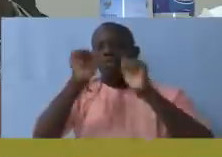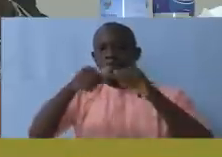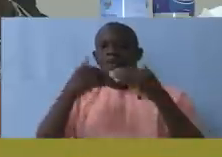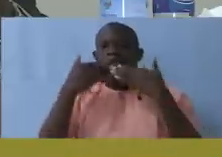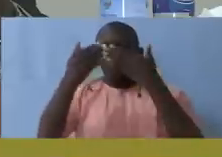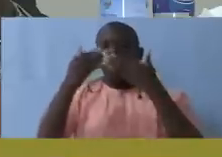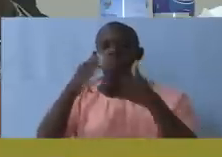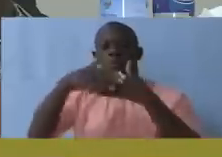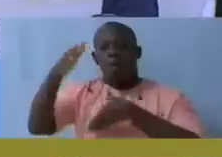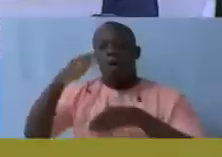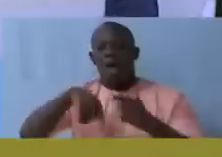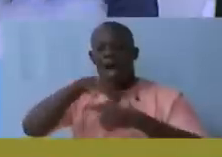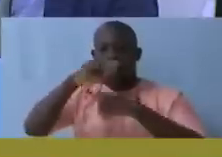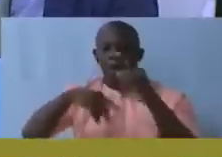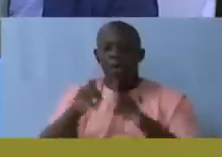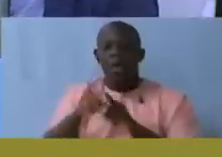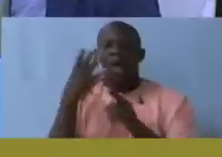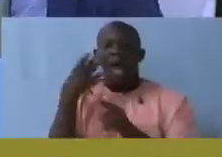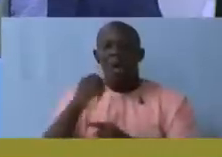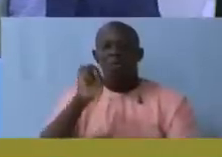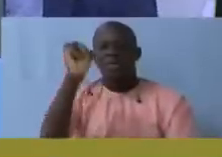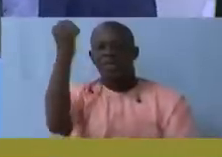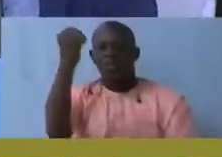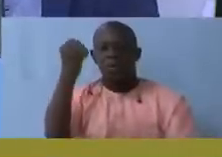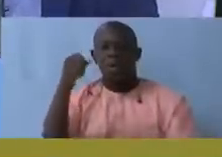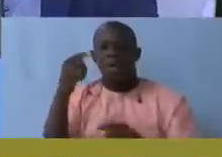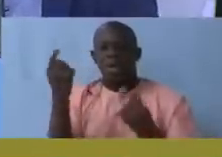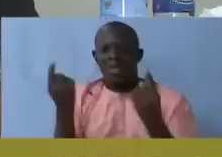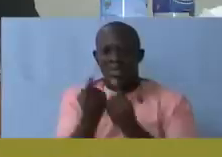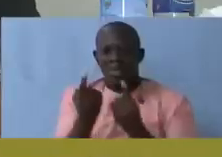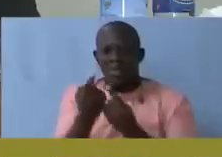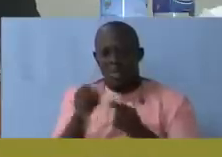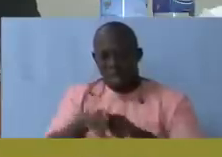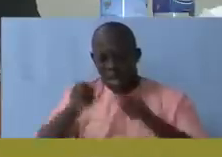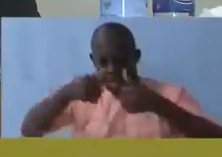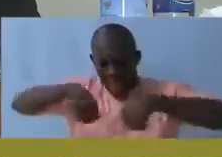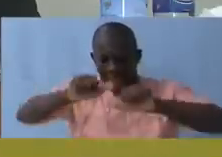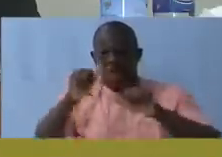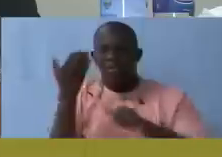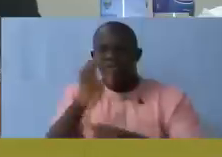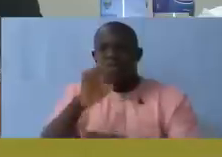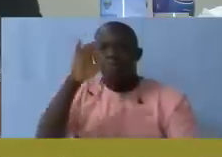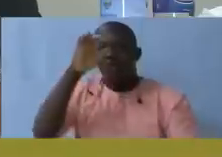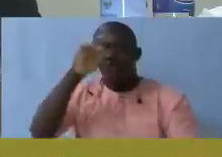environment? How hostile was it, and where was the hostility coming from?